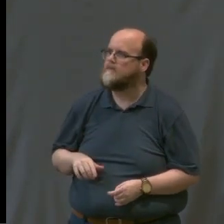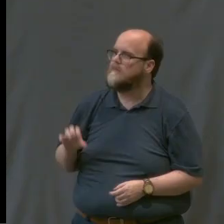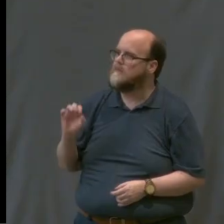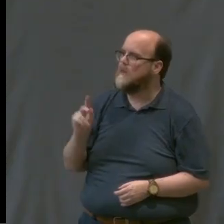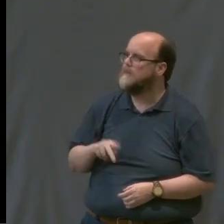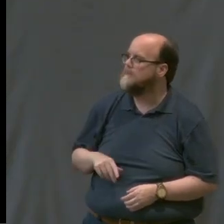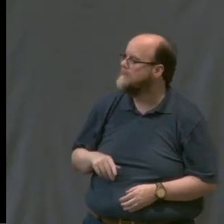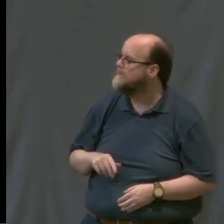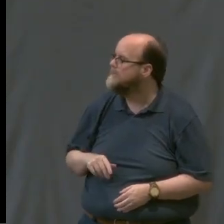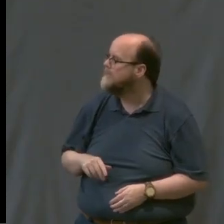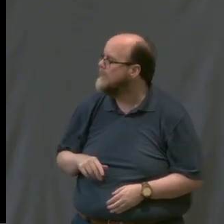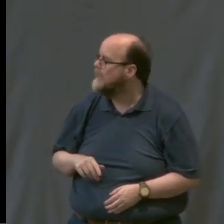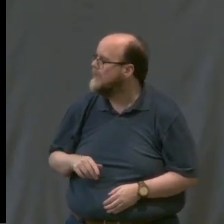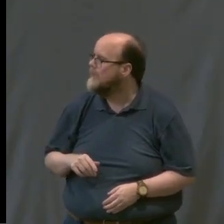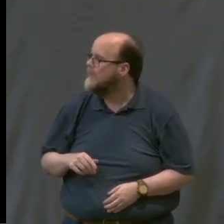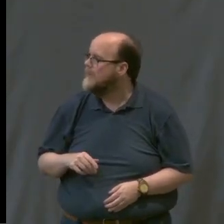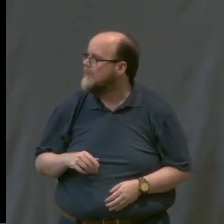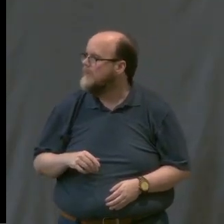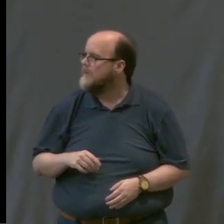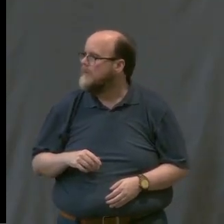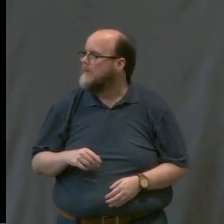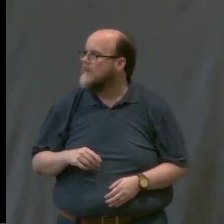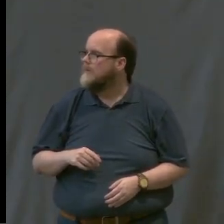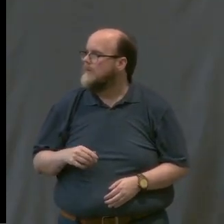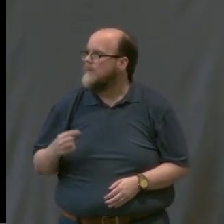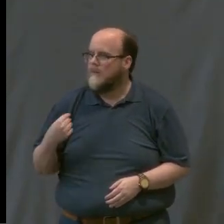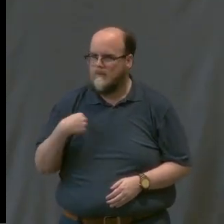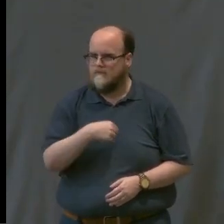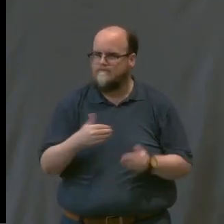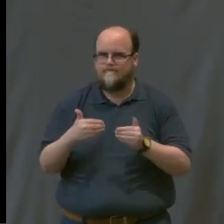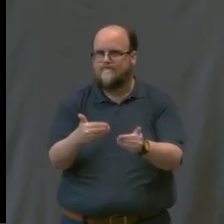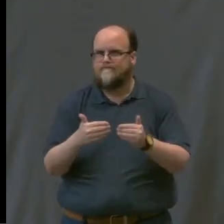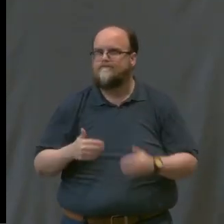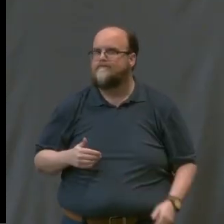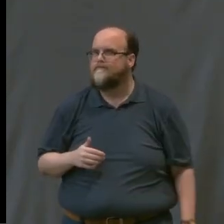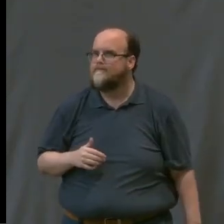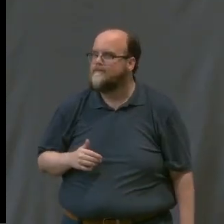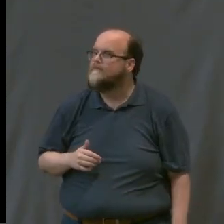Okay, we are moving right along here.